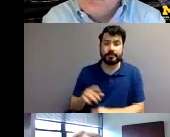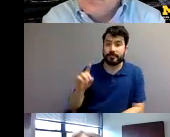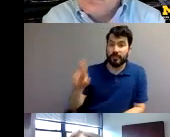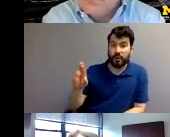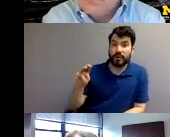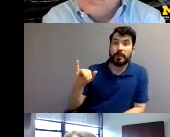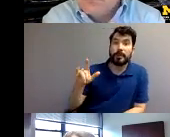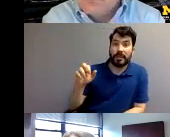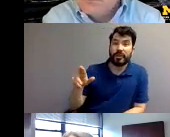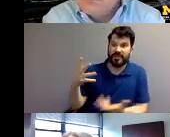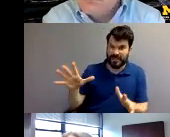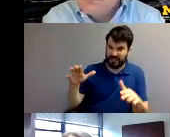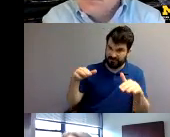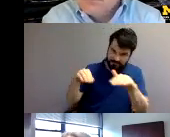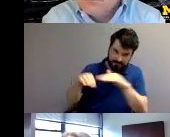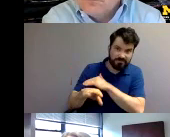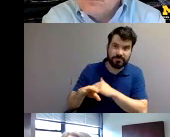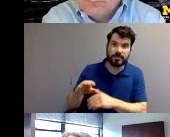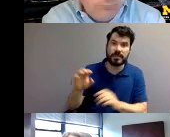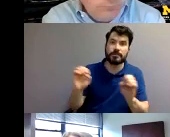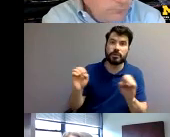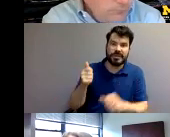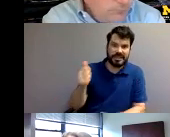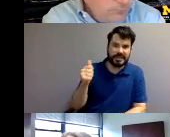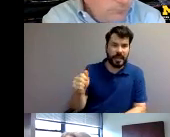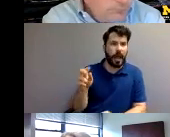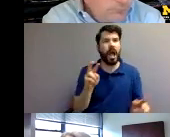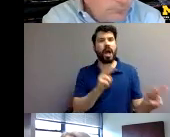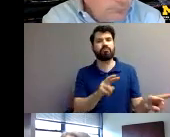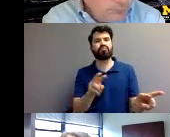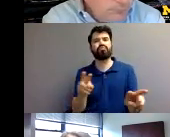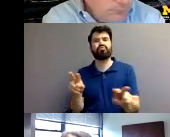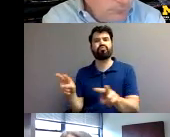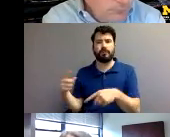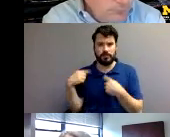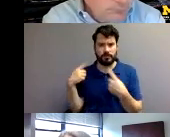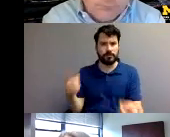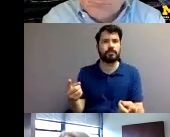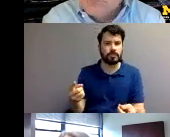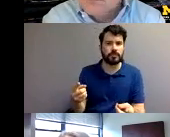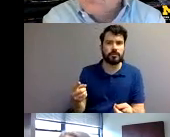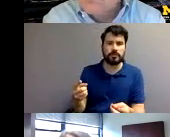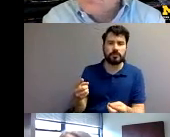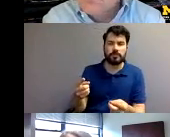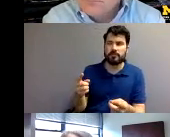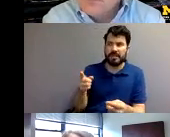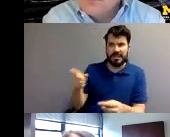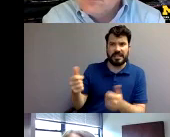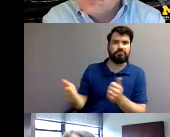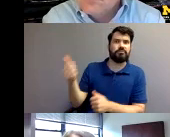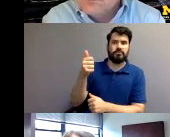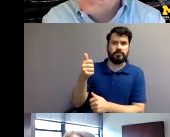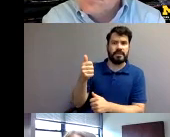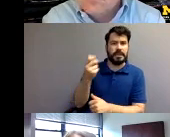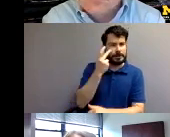emergency room several times during the last several months that he's been in his role. We continue to work